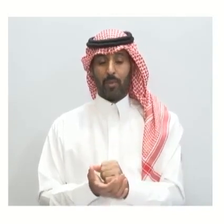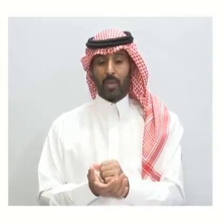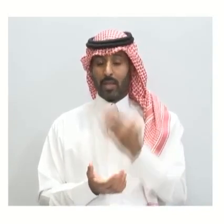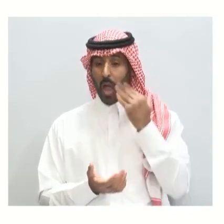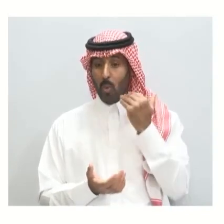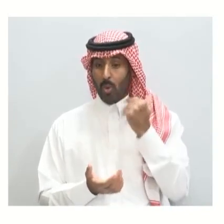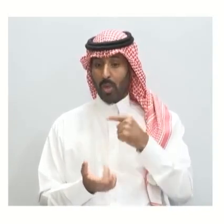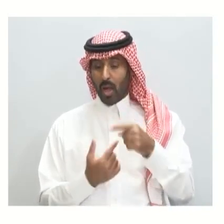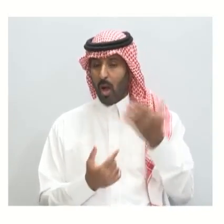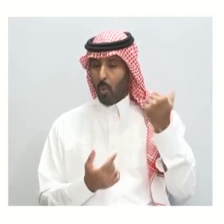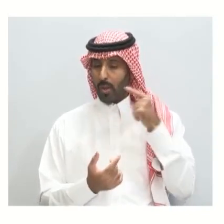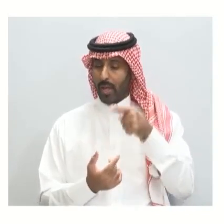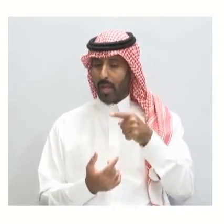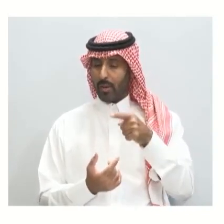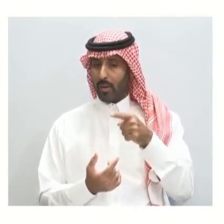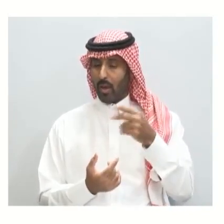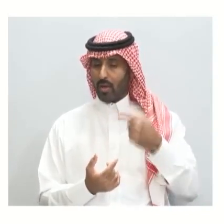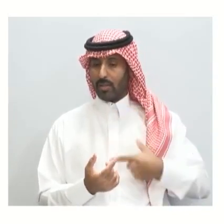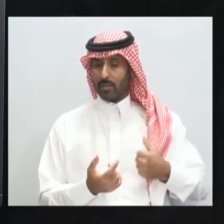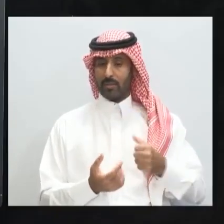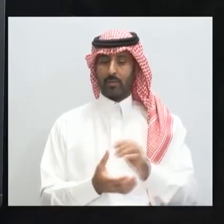living. We have here a noun.